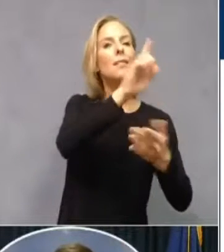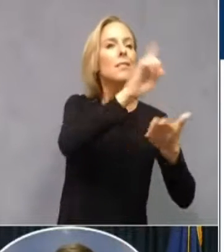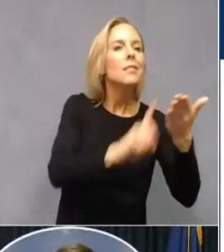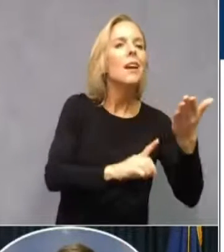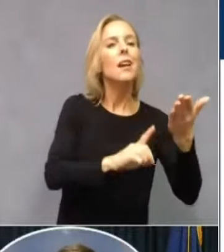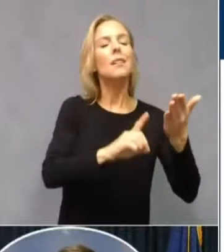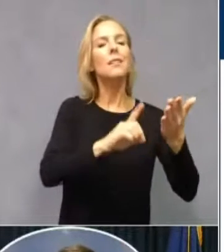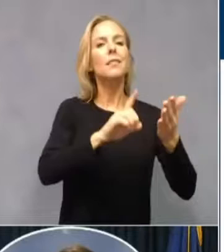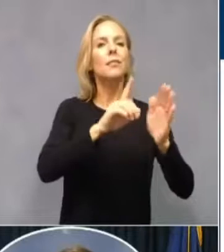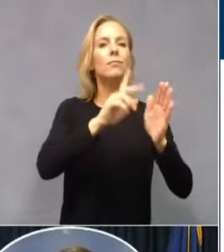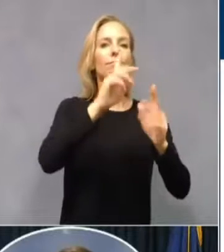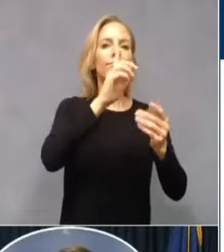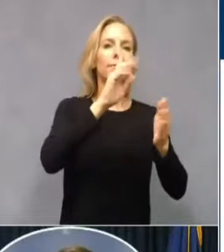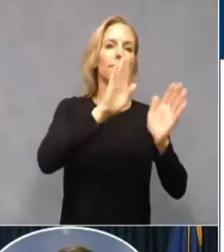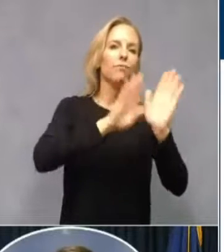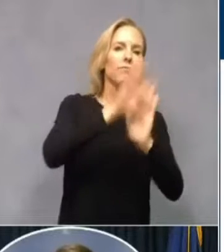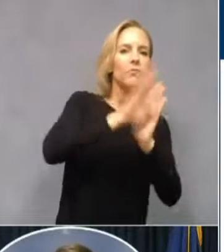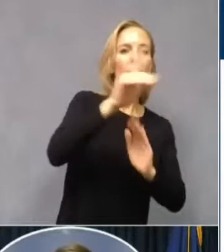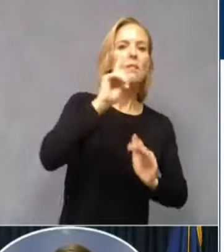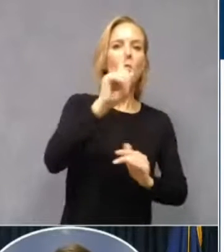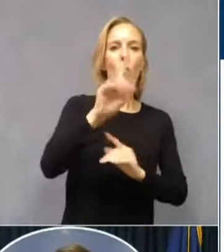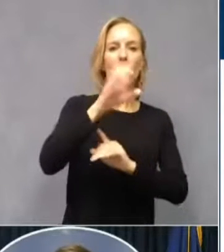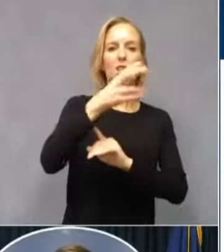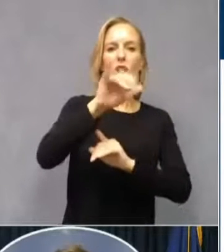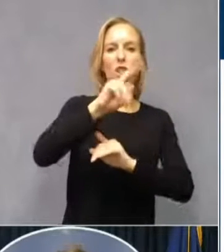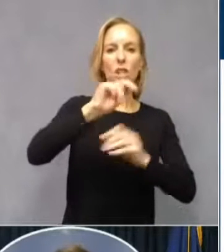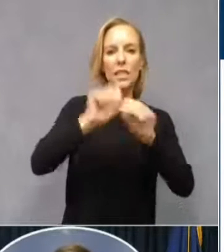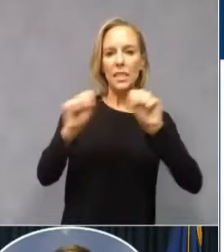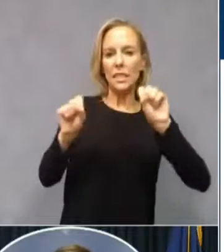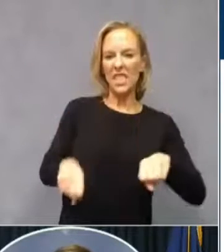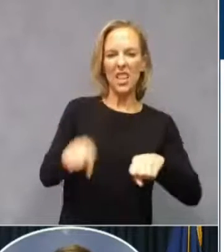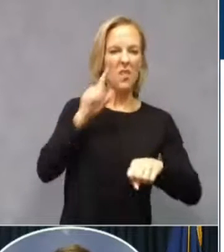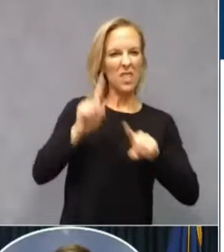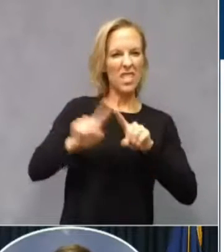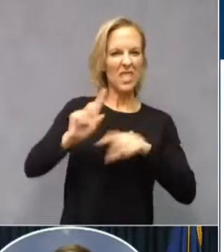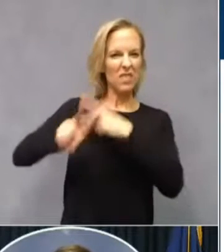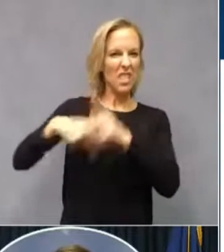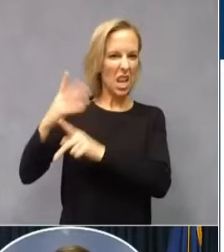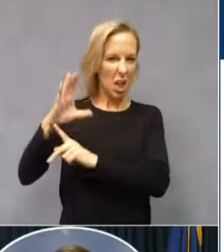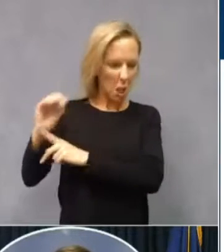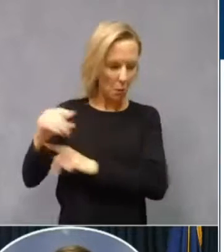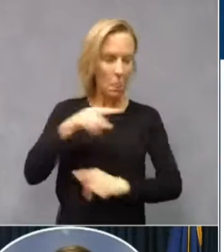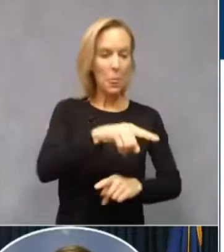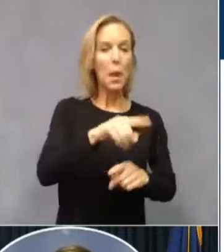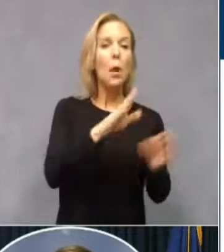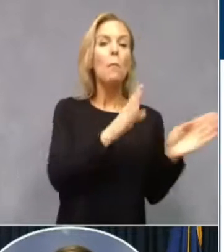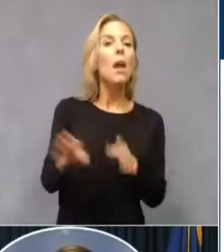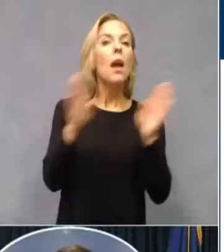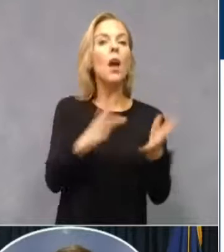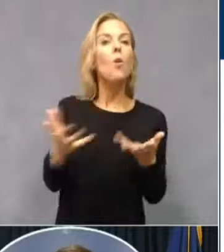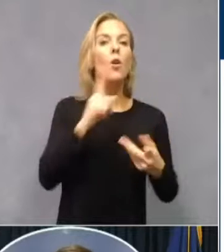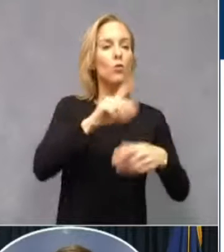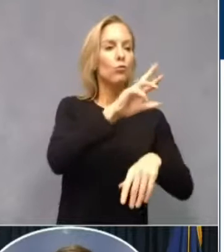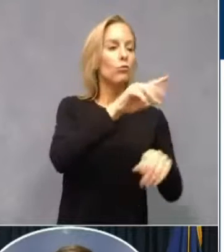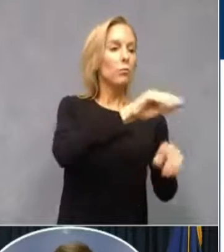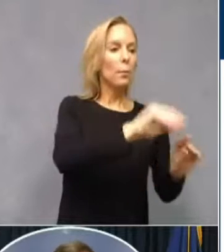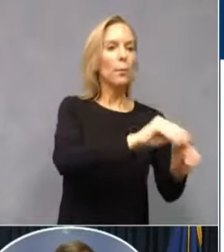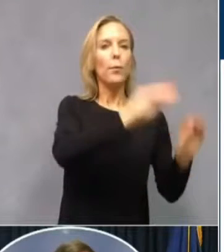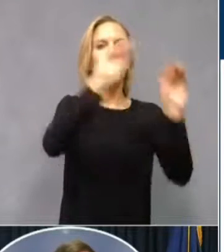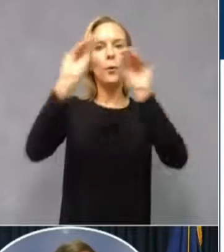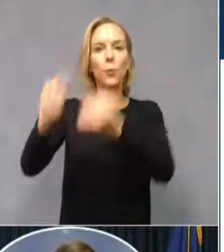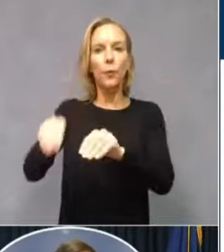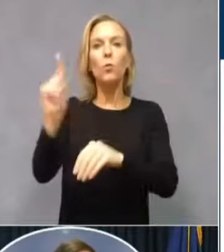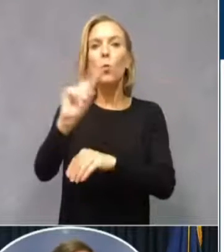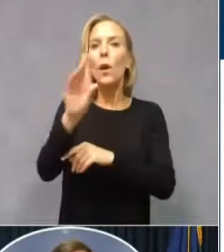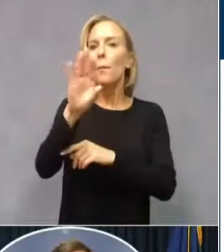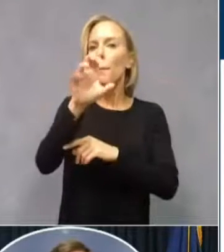conveyor systems for a variety of manufacturers, and the company is planning a relocation and expansion in Barron County that will